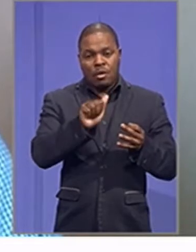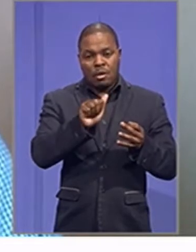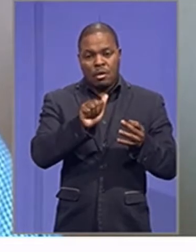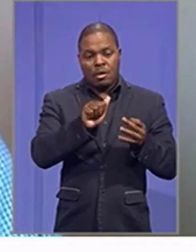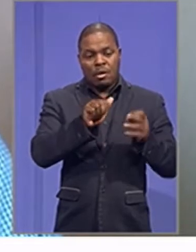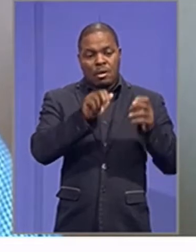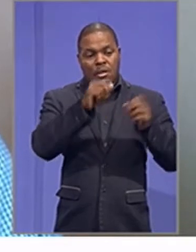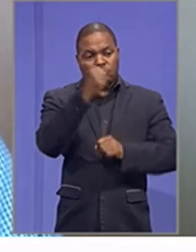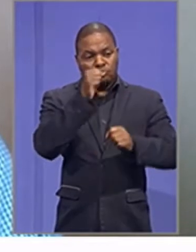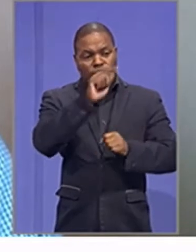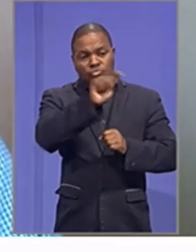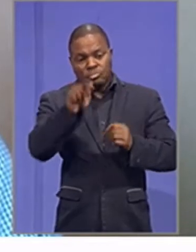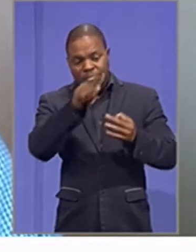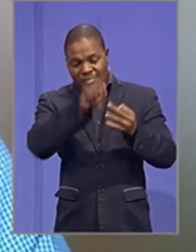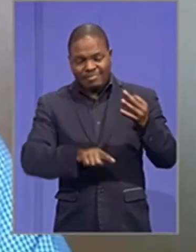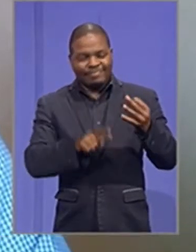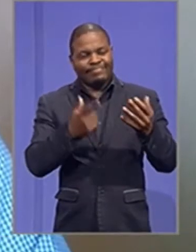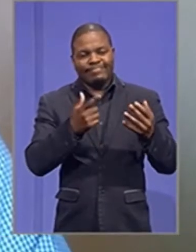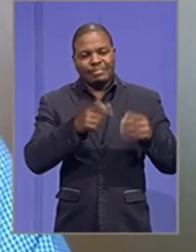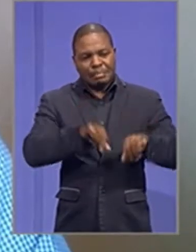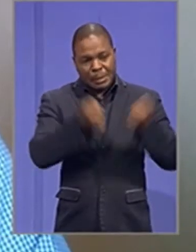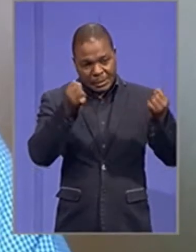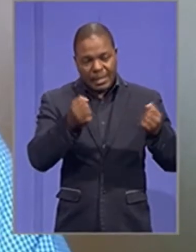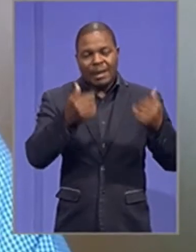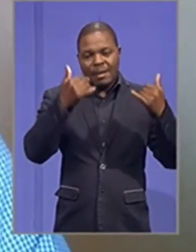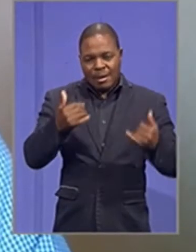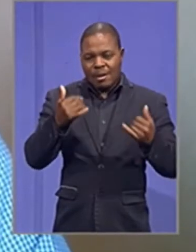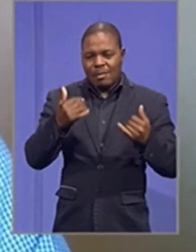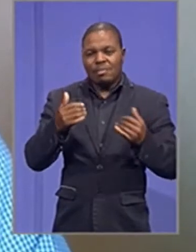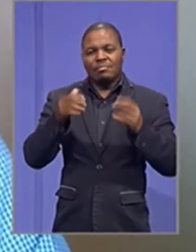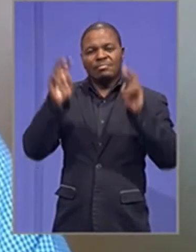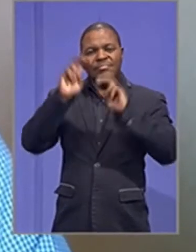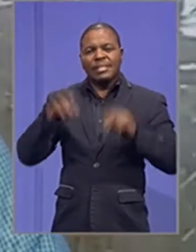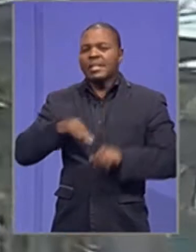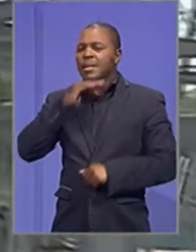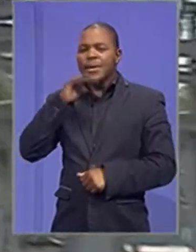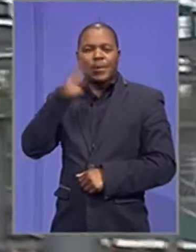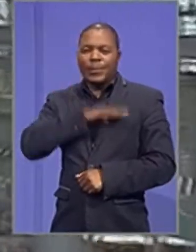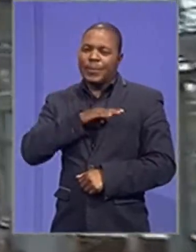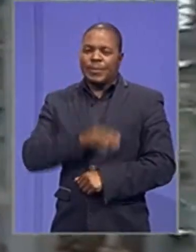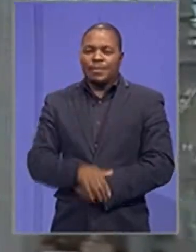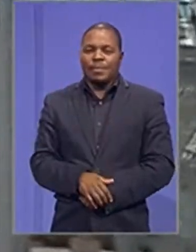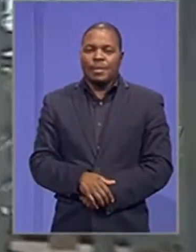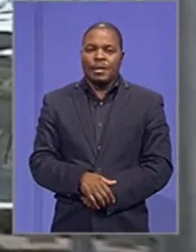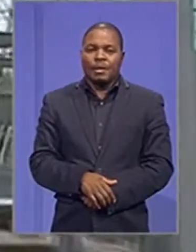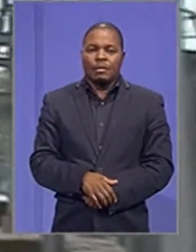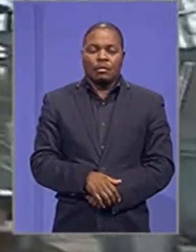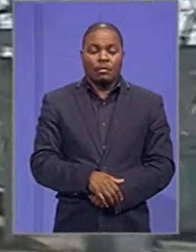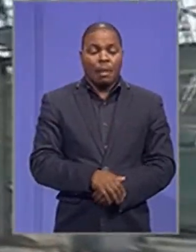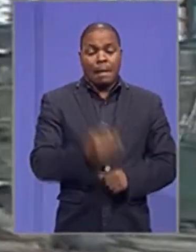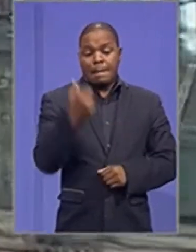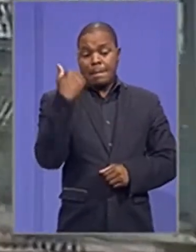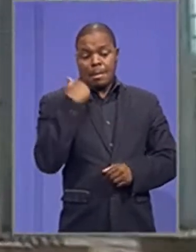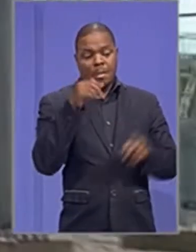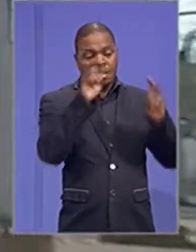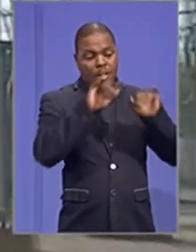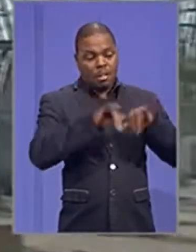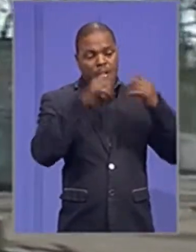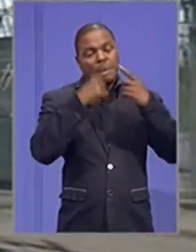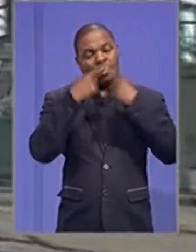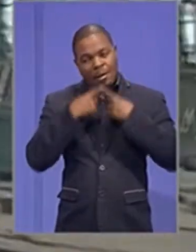have insufficient generation capacity at our disposal. Maobane Eskom e entse phatlalatso ya